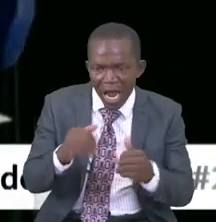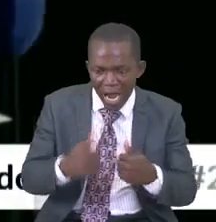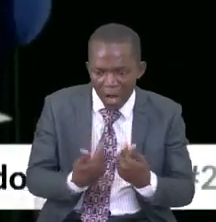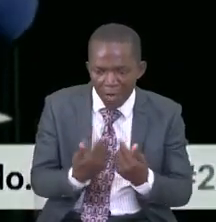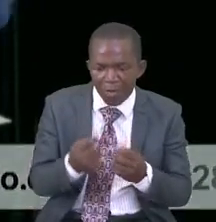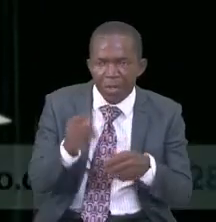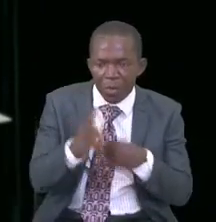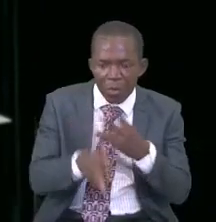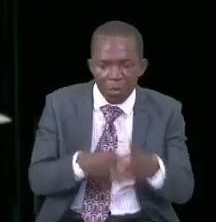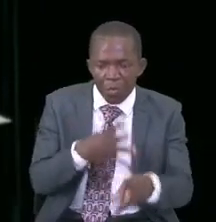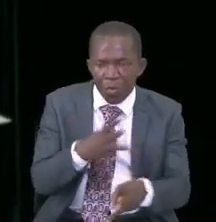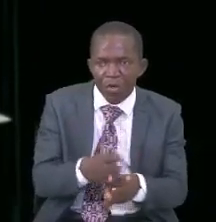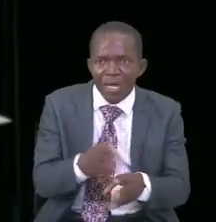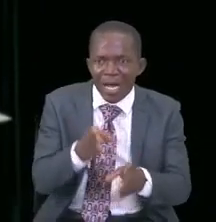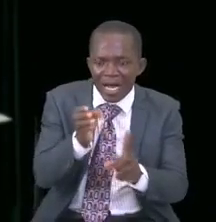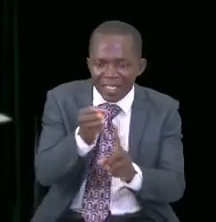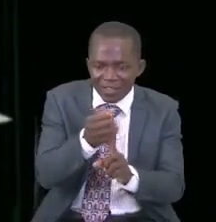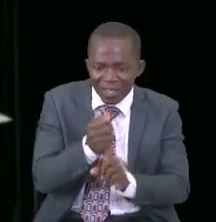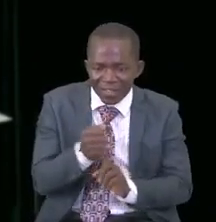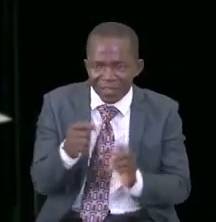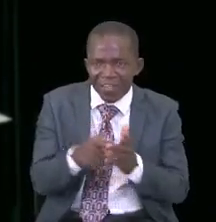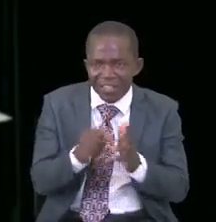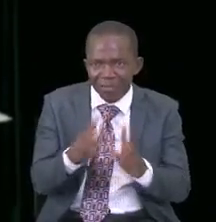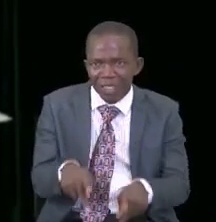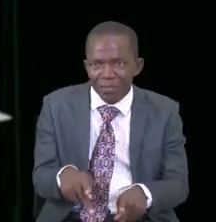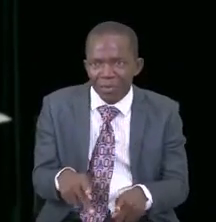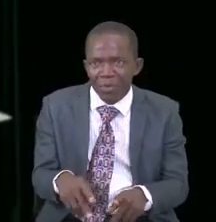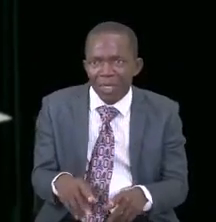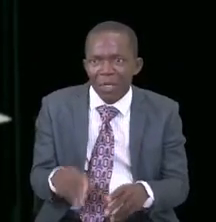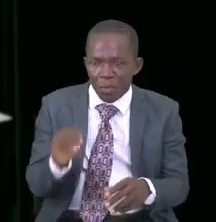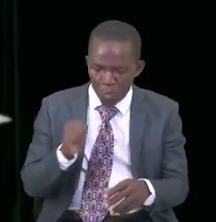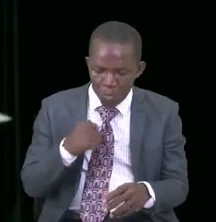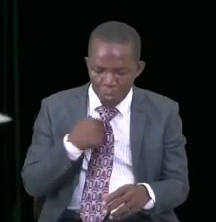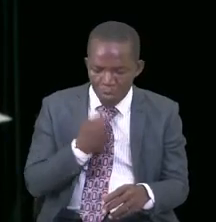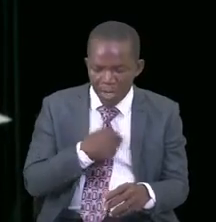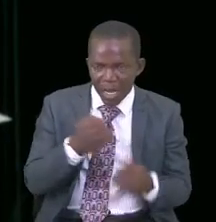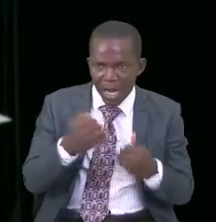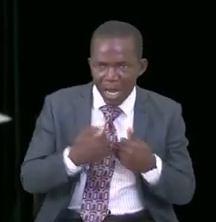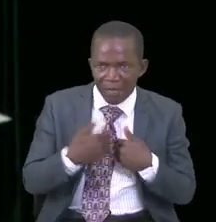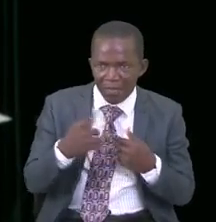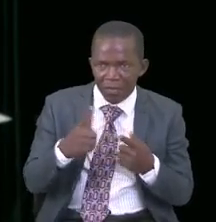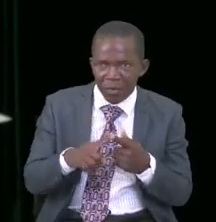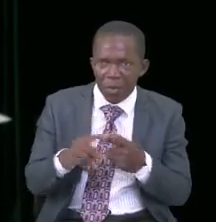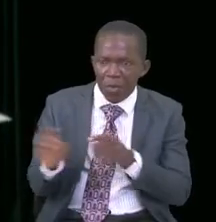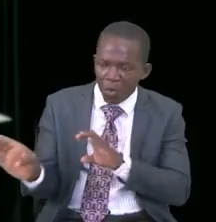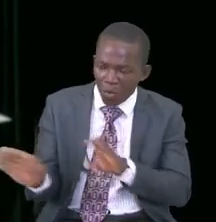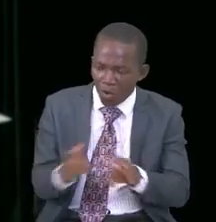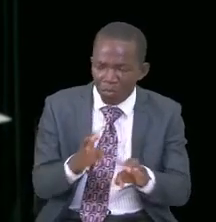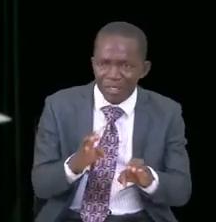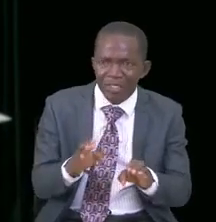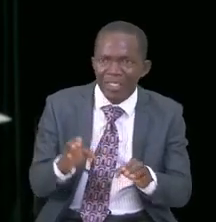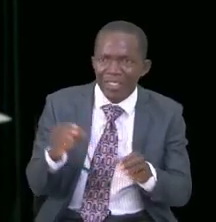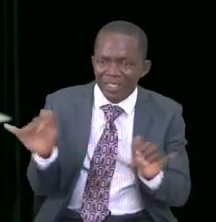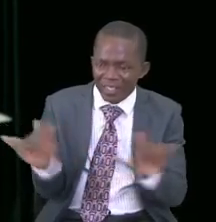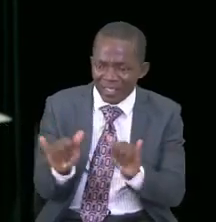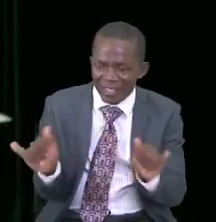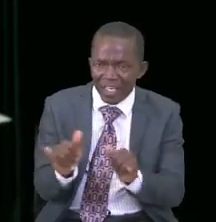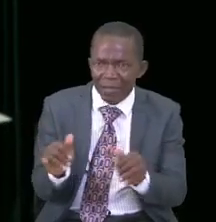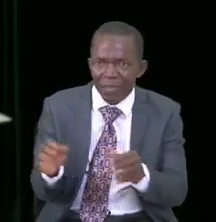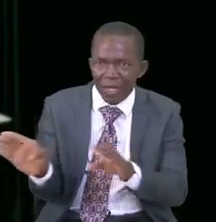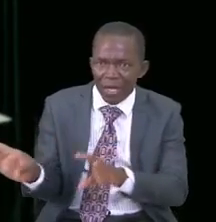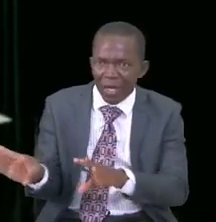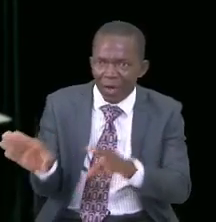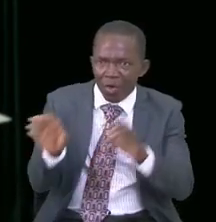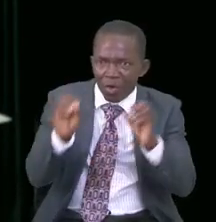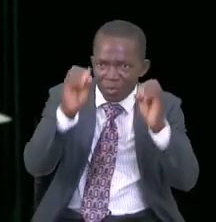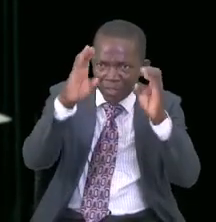There is this thing going on there. They're all excited about that. We have to create the same excitement under God. And thank God